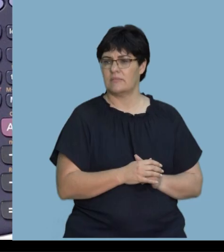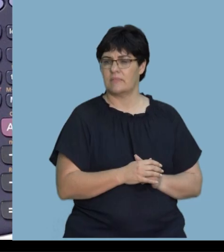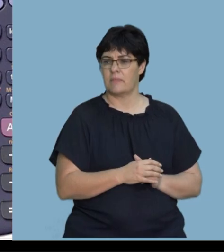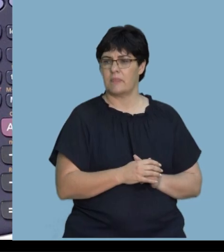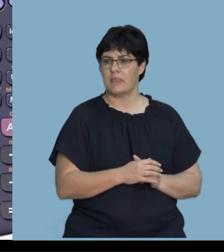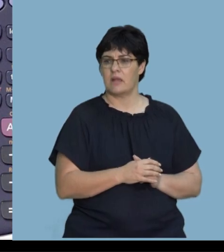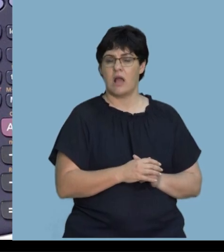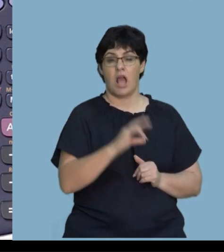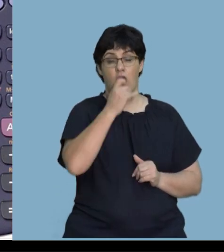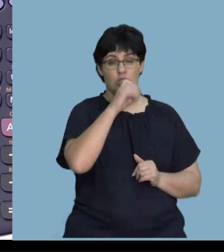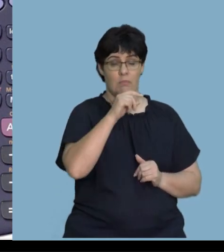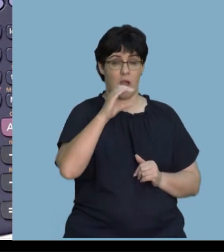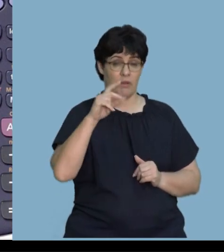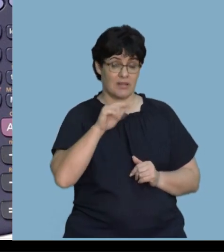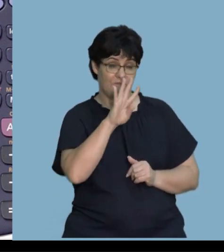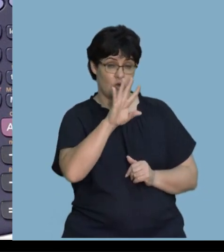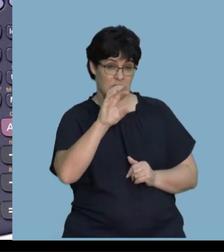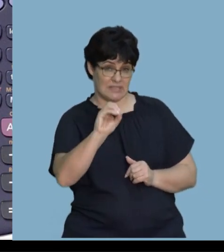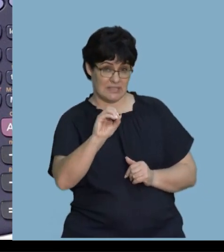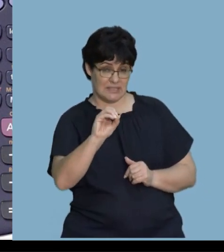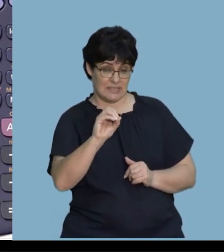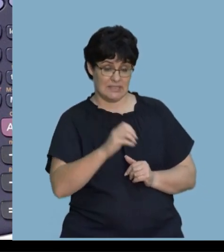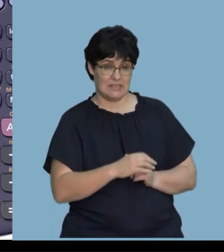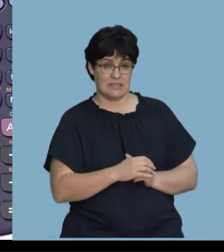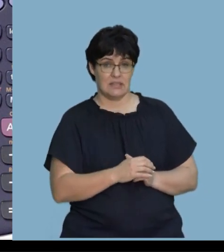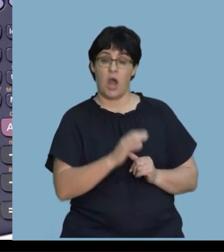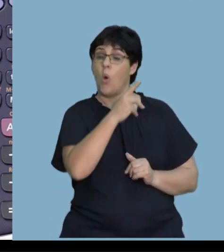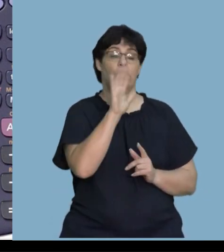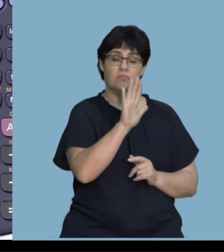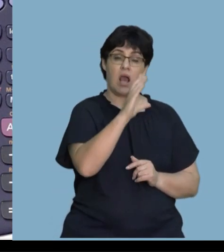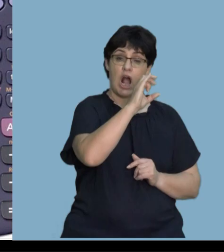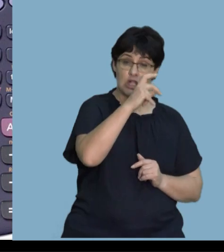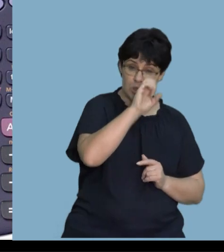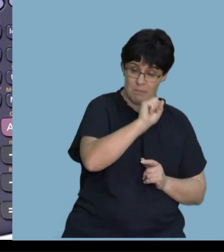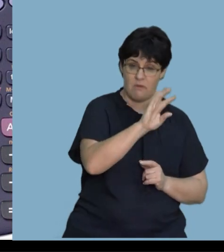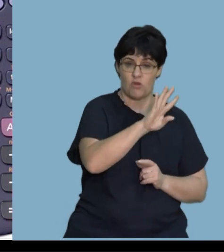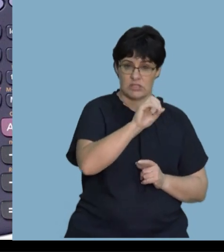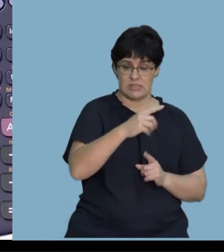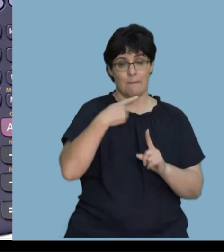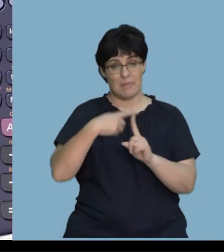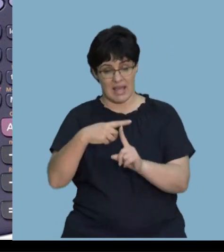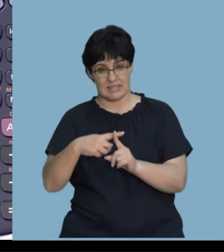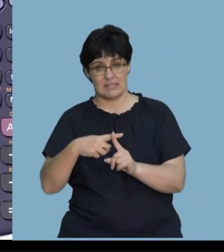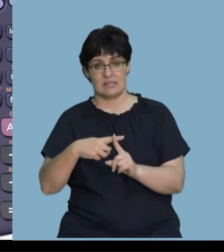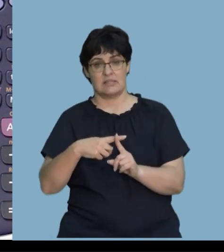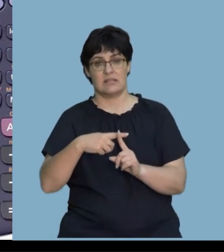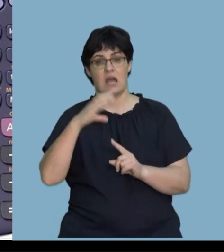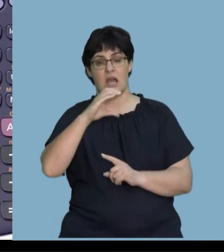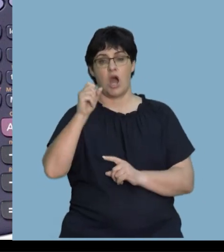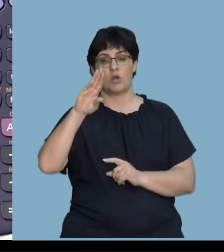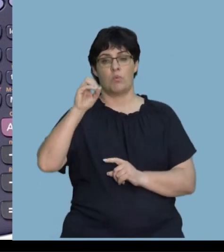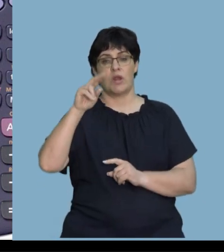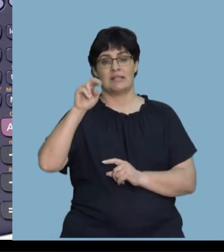calcium carbonate is 40. Okay, calcium is 40. Okay, plus the carbon, which is